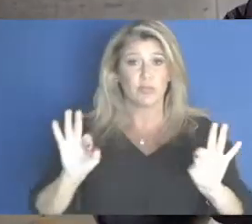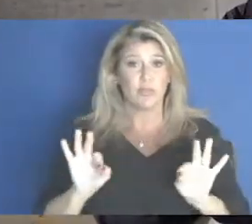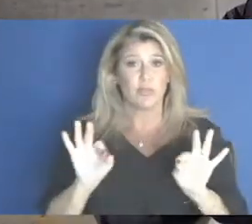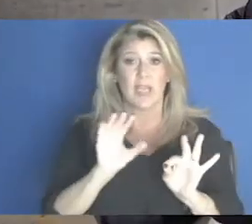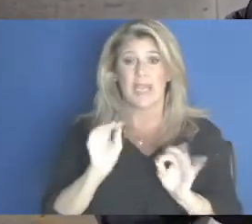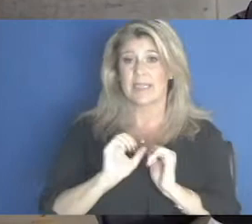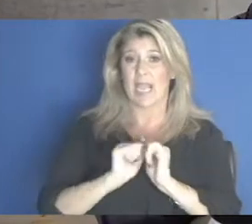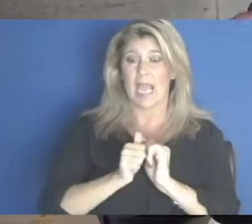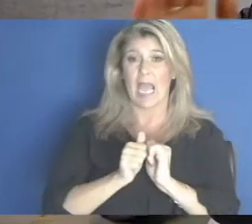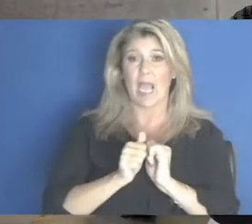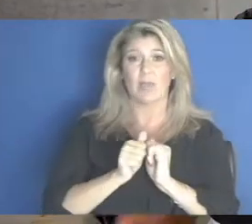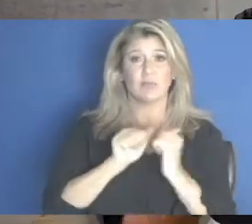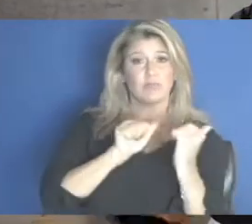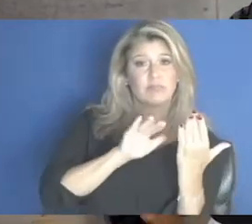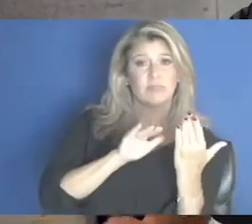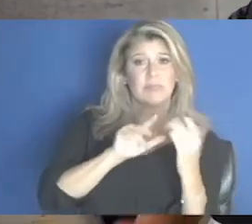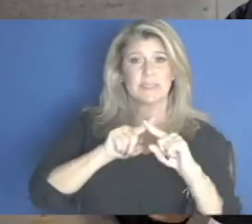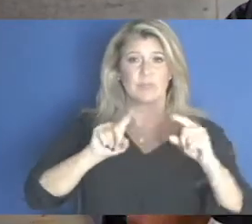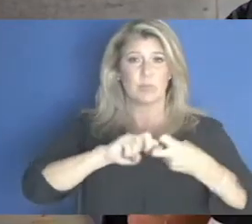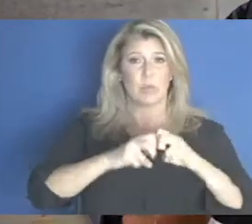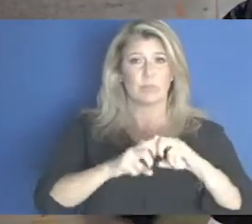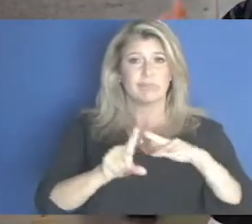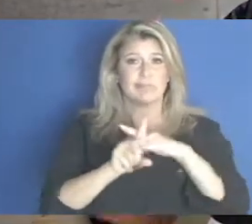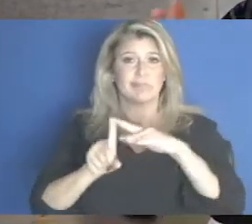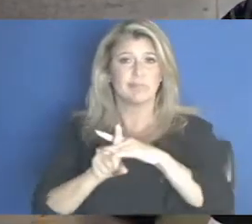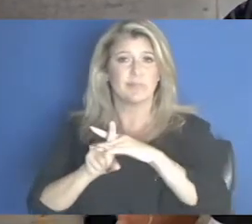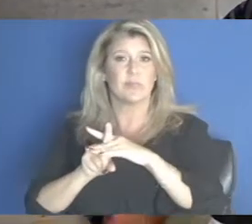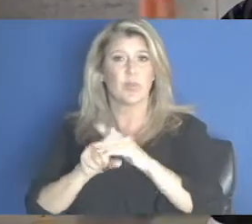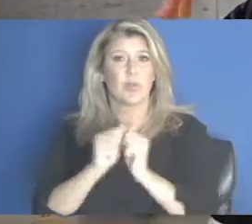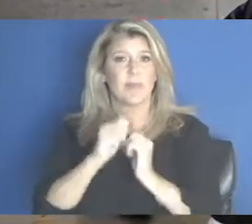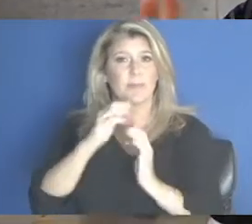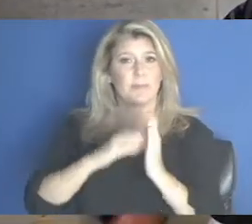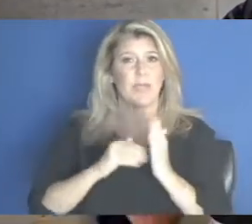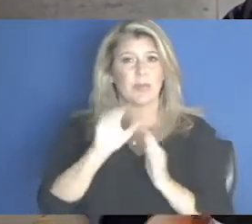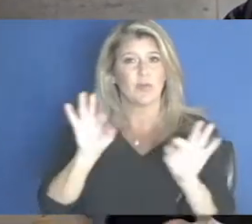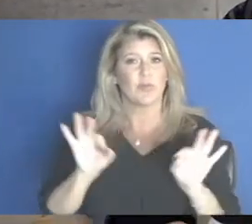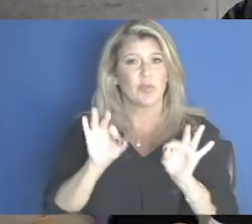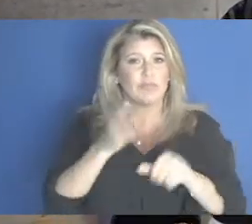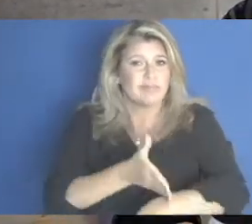your furniture and how to tackle different problems that might occur